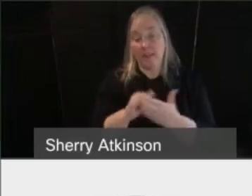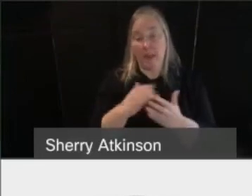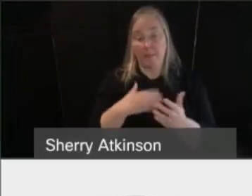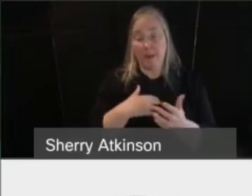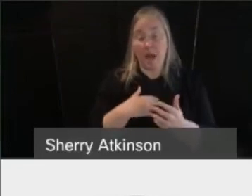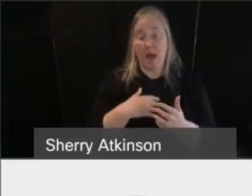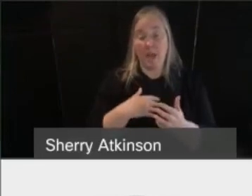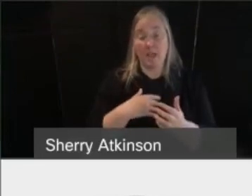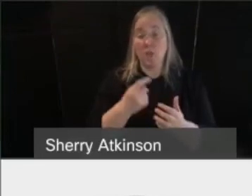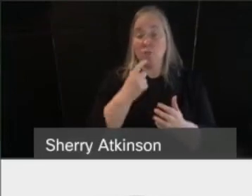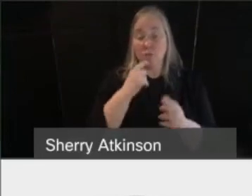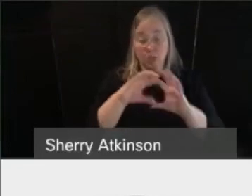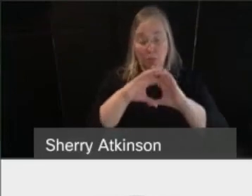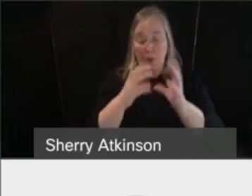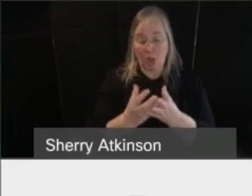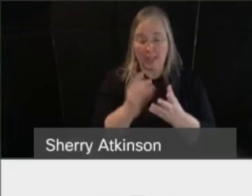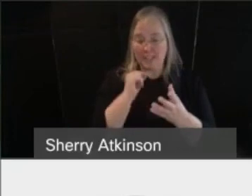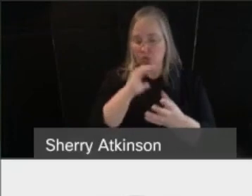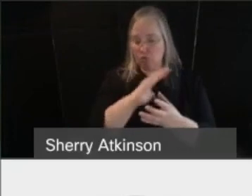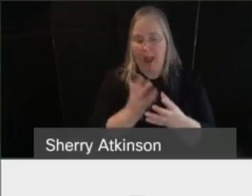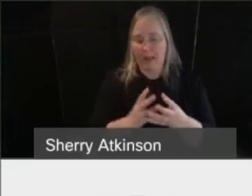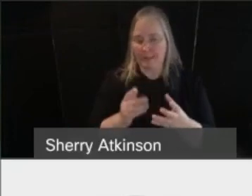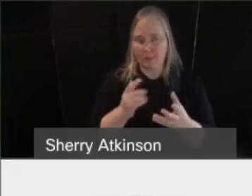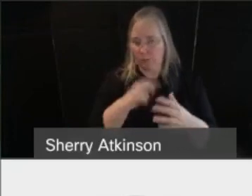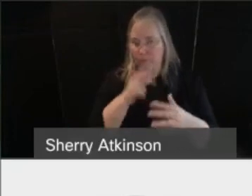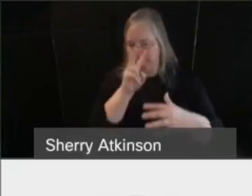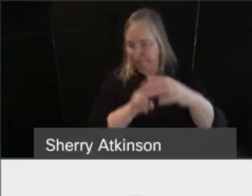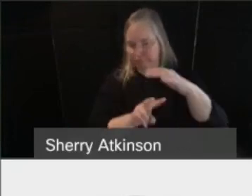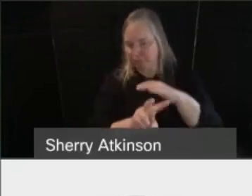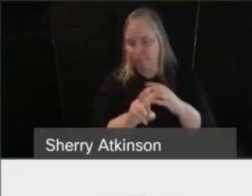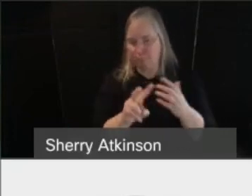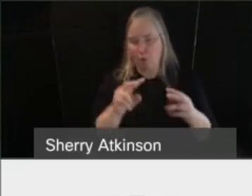cracked and doesn't quite know where to go.